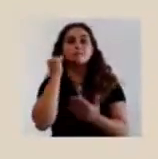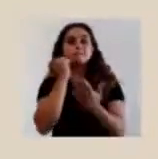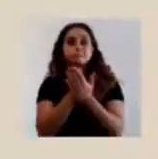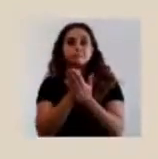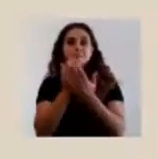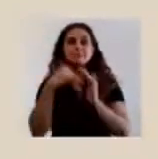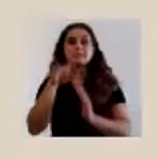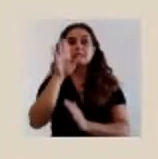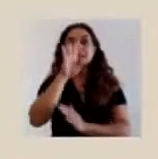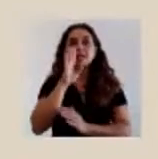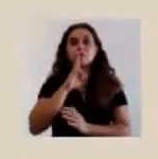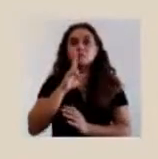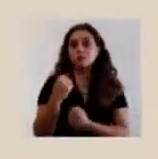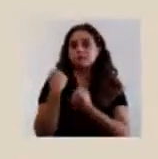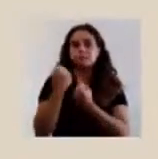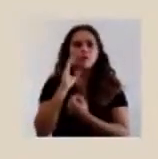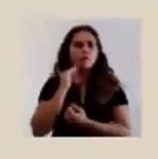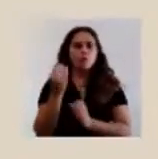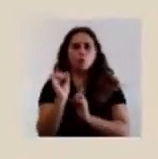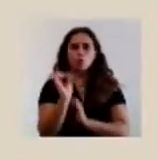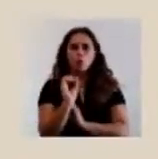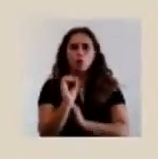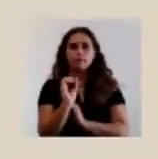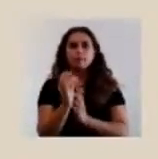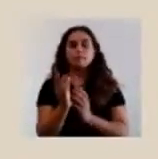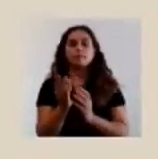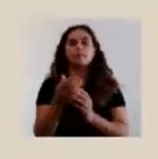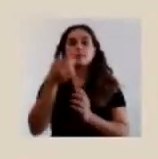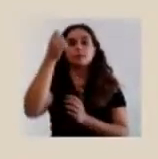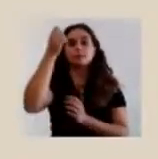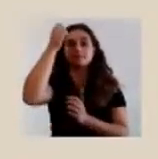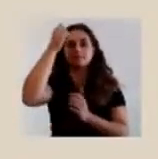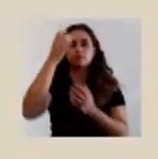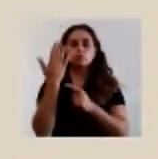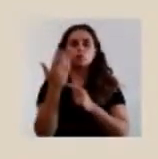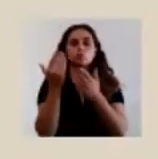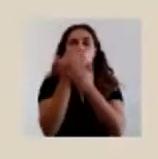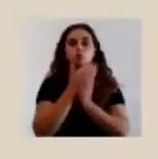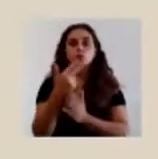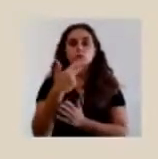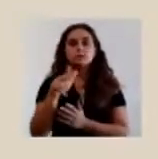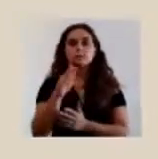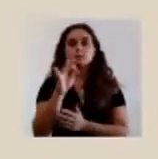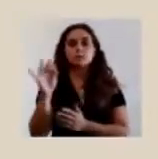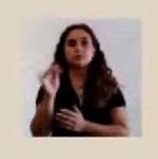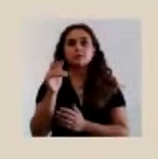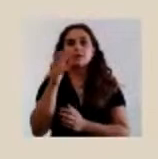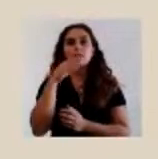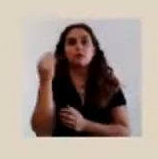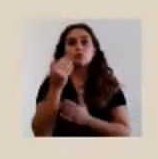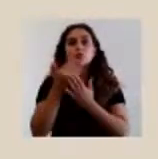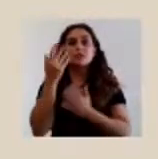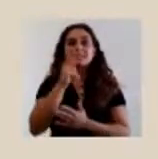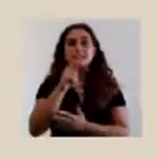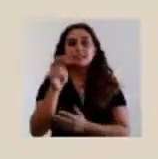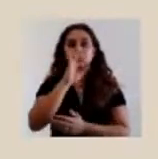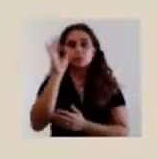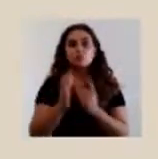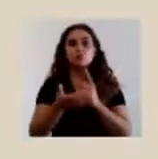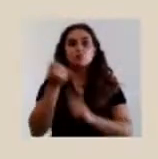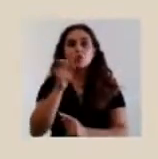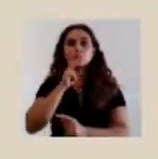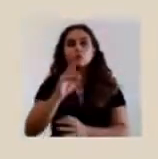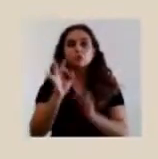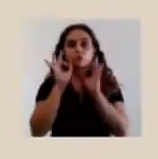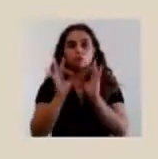be ashamed or even alarmed. In a study with 144 students, only 33% of them were able to provide the